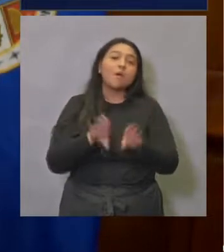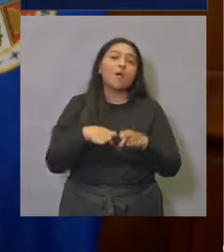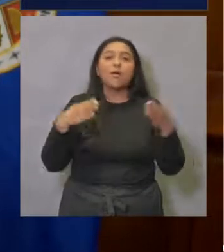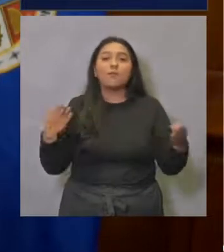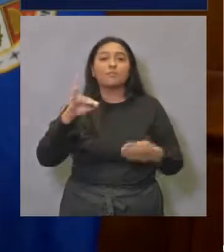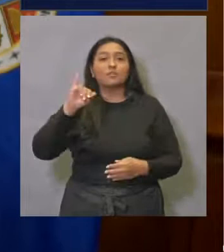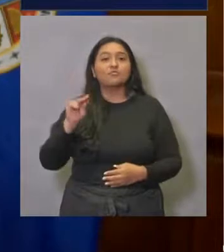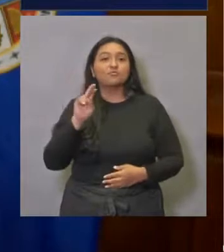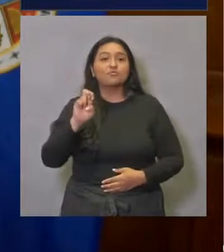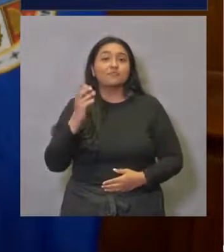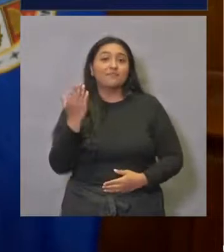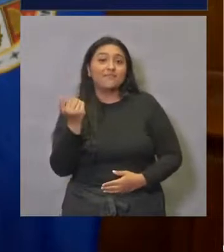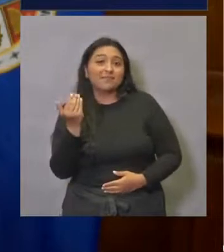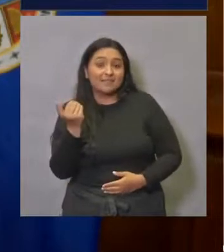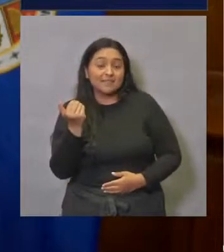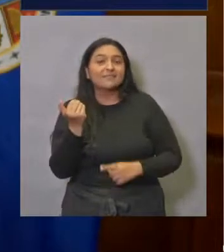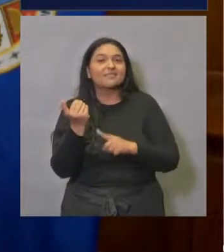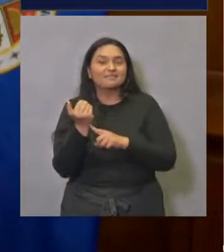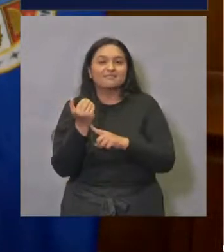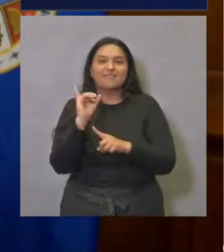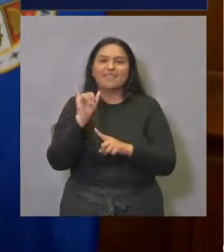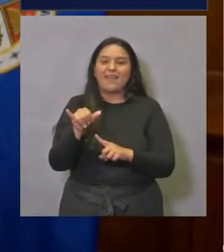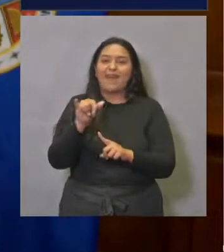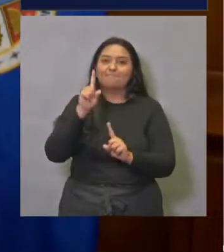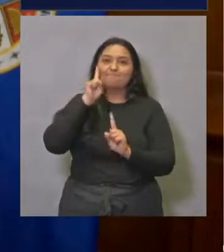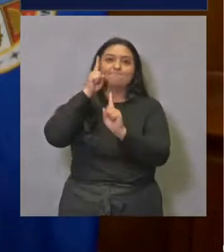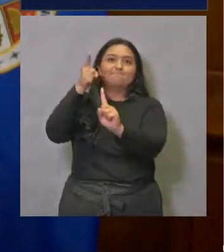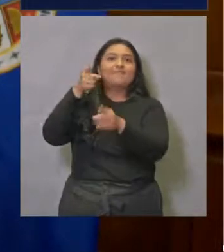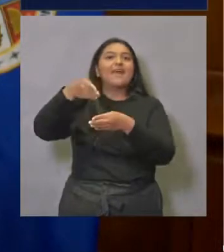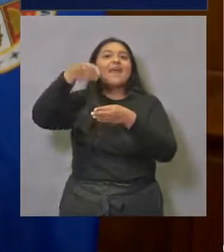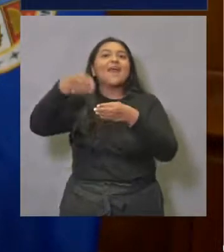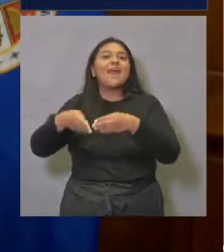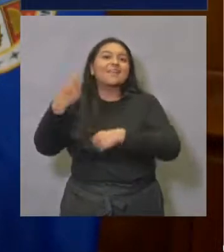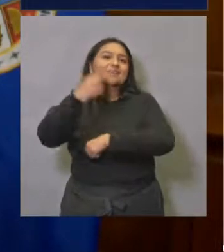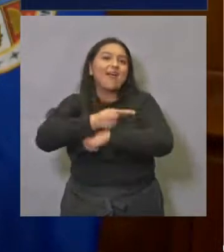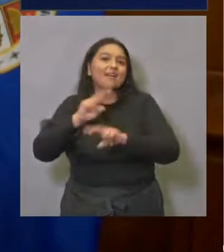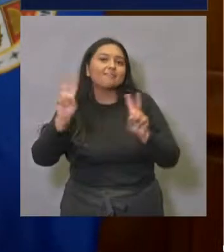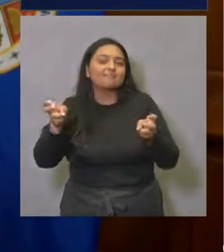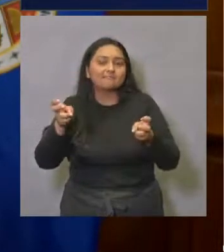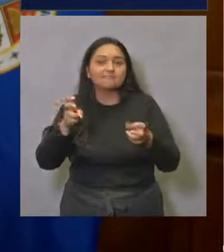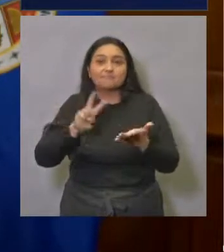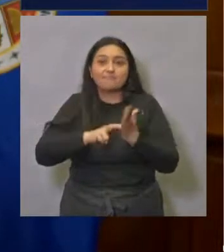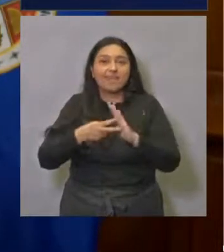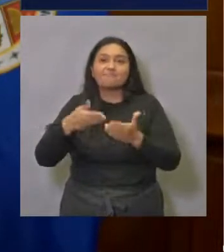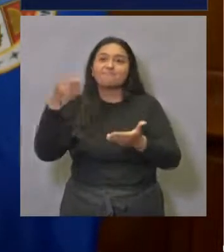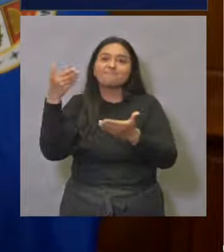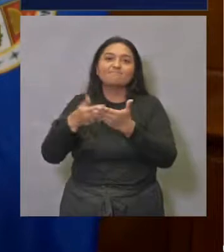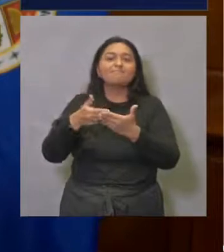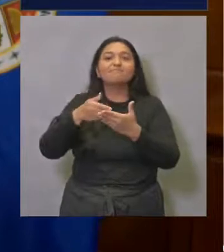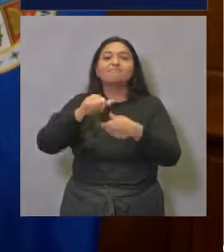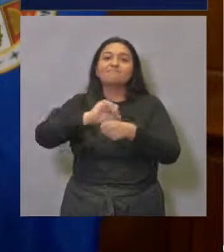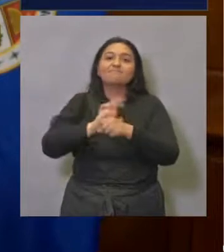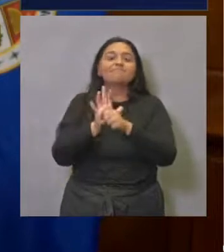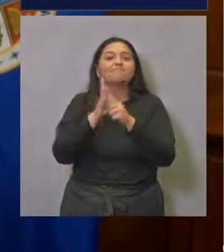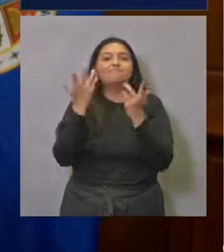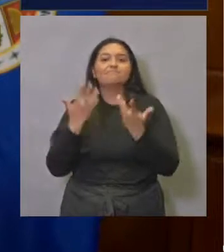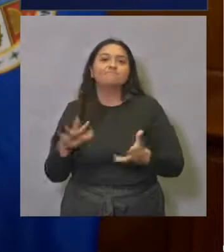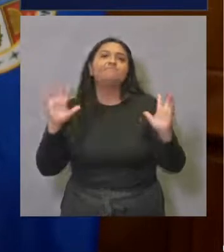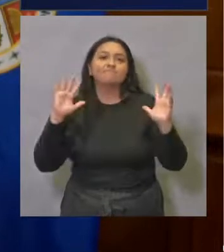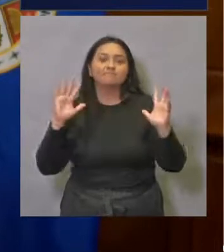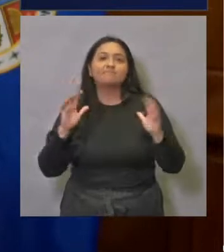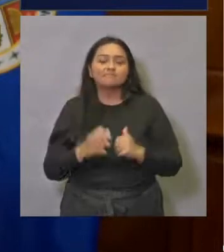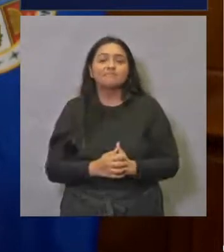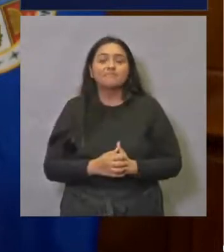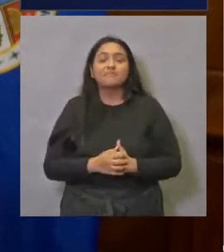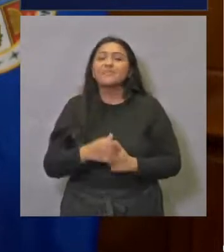hopefully we will have a real date in sight where we can see the end of this pandemic. We just need to make sure,